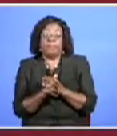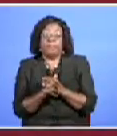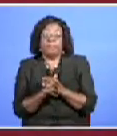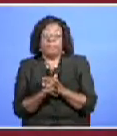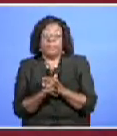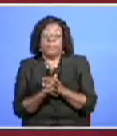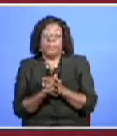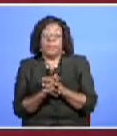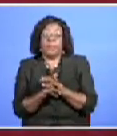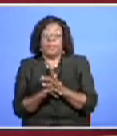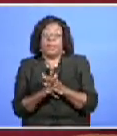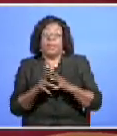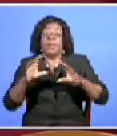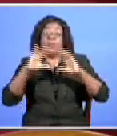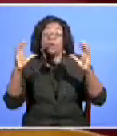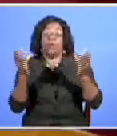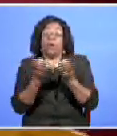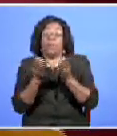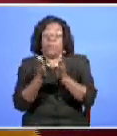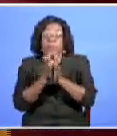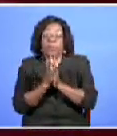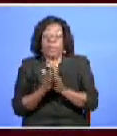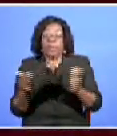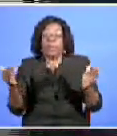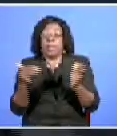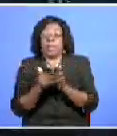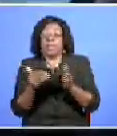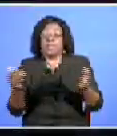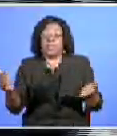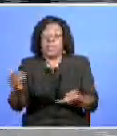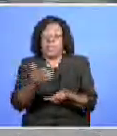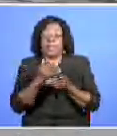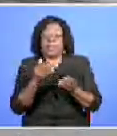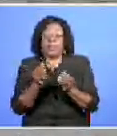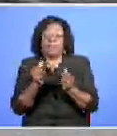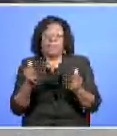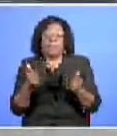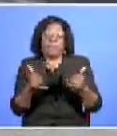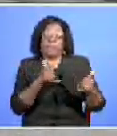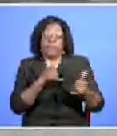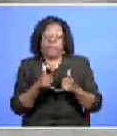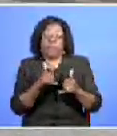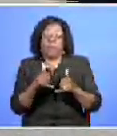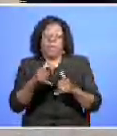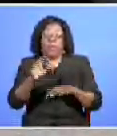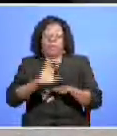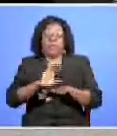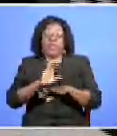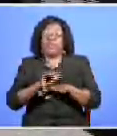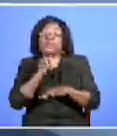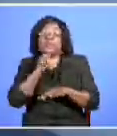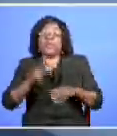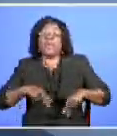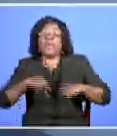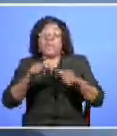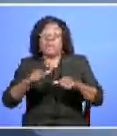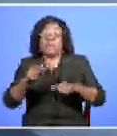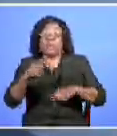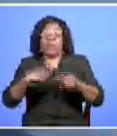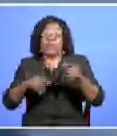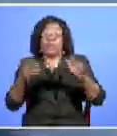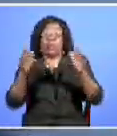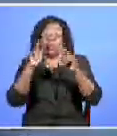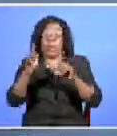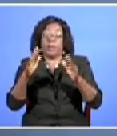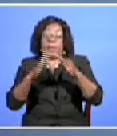The corporate prayer against a collective foe. The church, though unable to assemble physically, gathered virtually